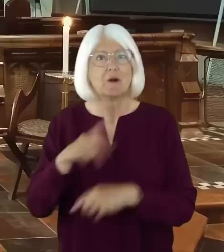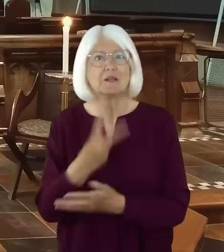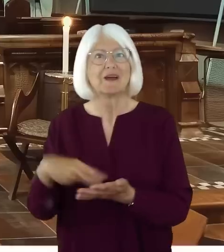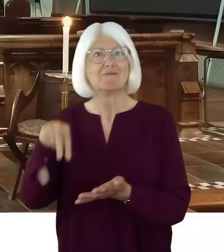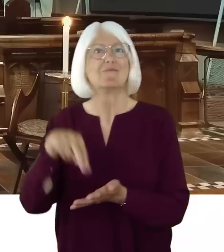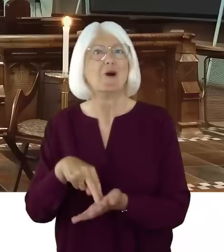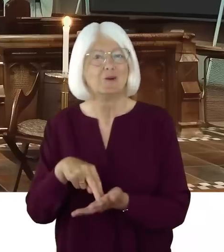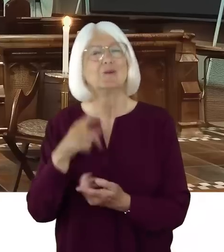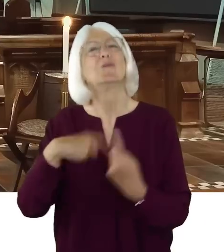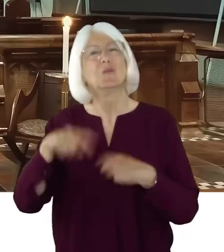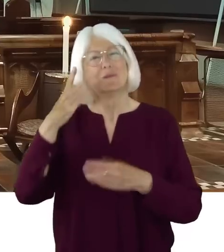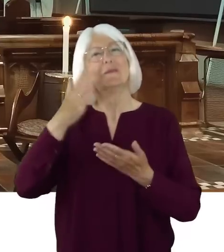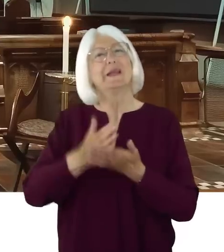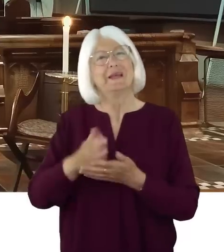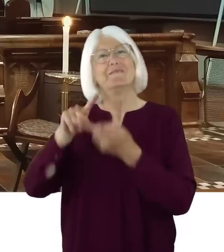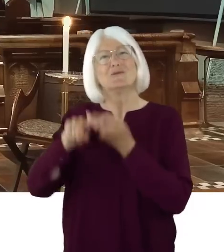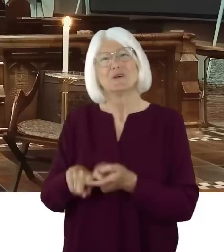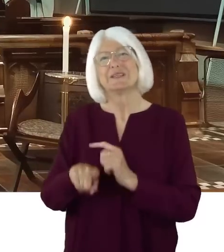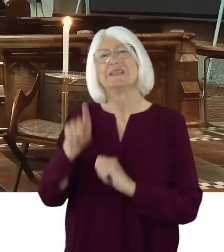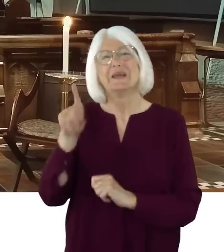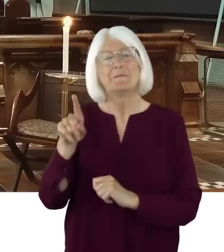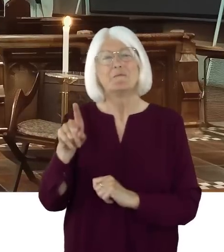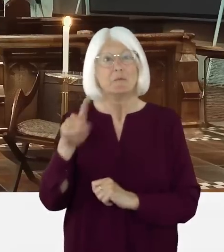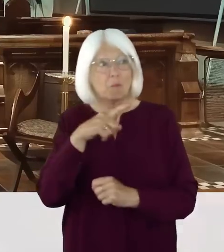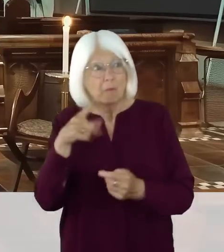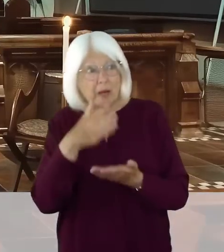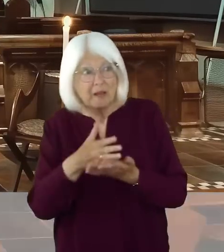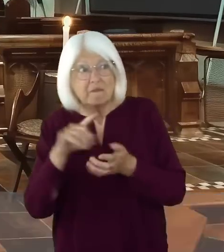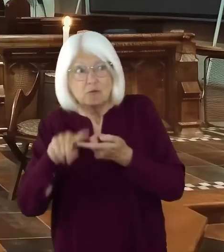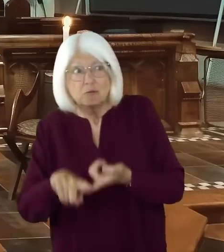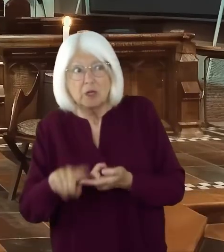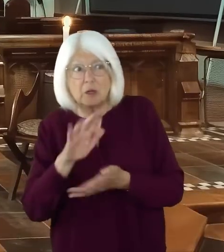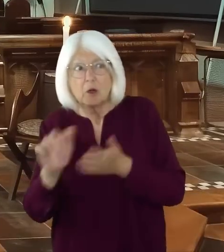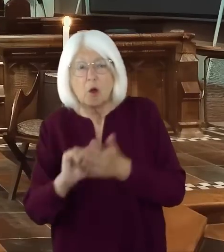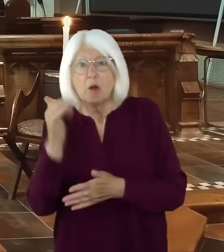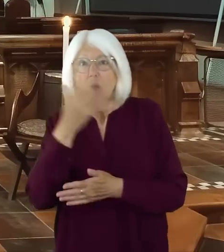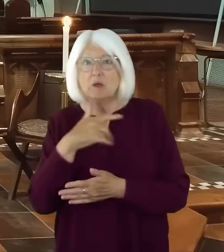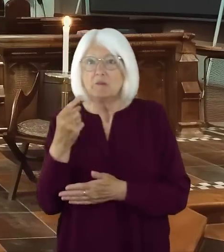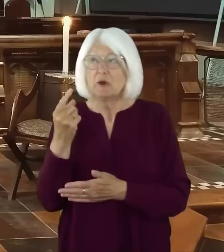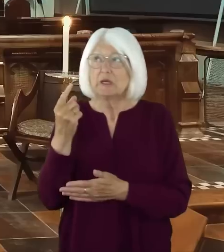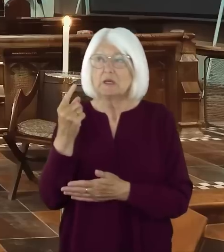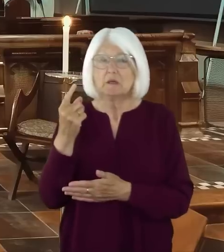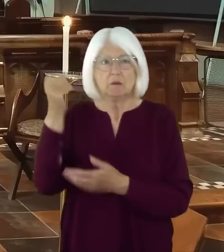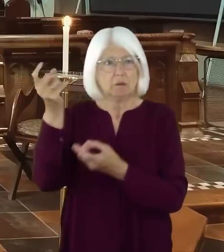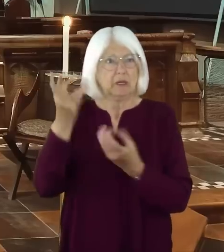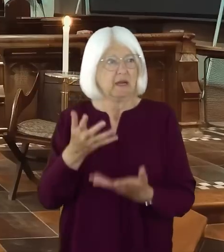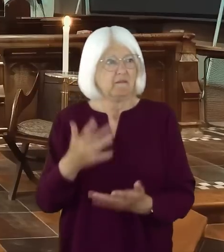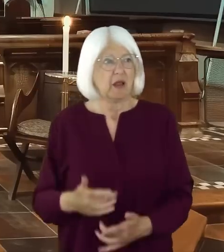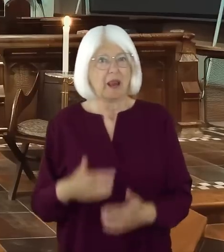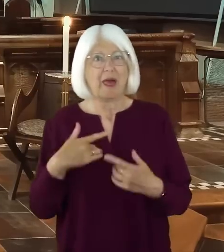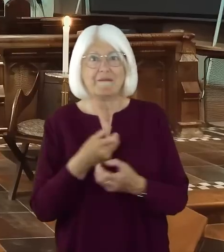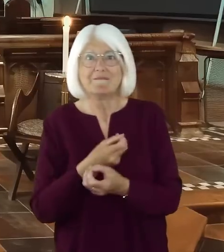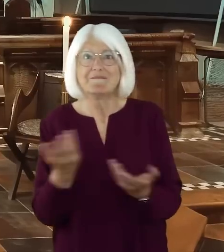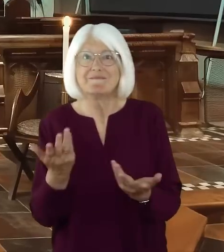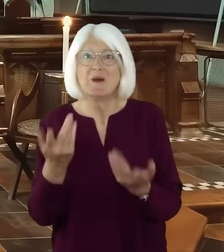rose again? We believe and trust in him. Do you believe and trust in God the Holy Spirit, who gives life to